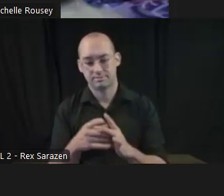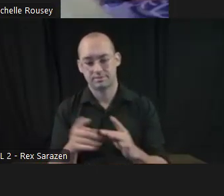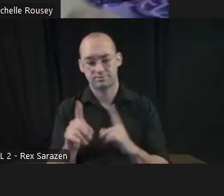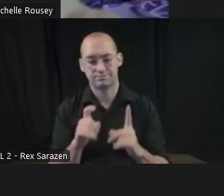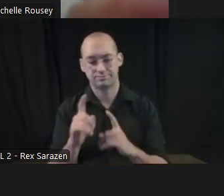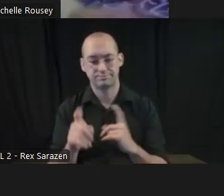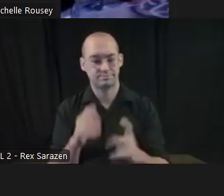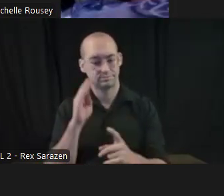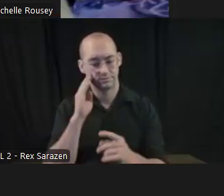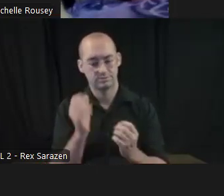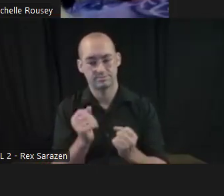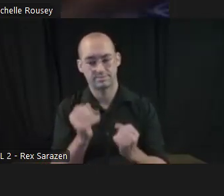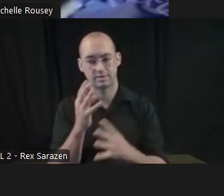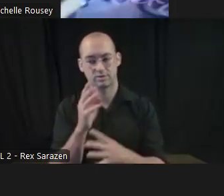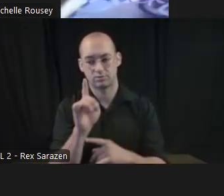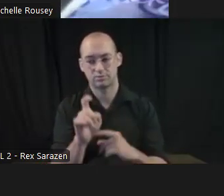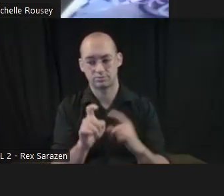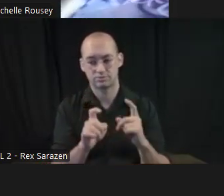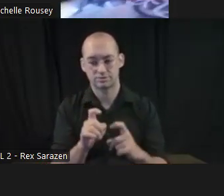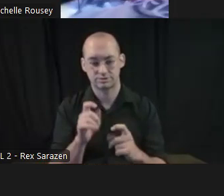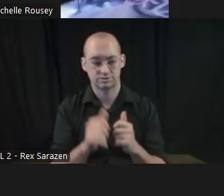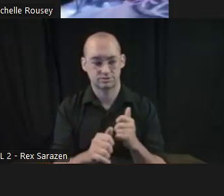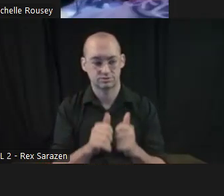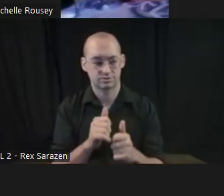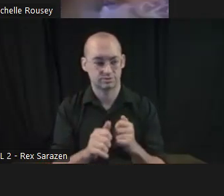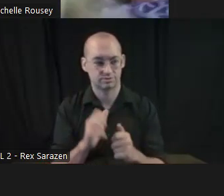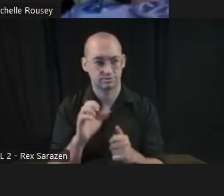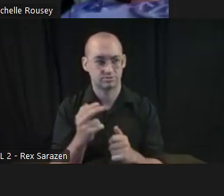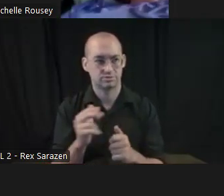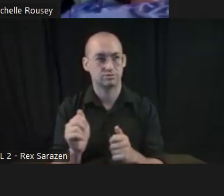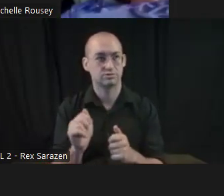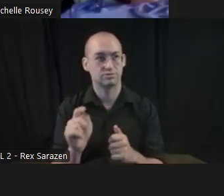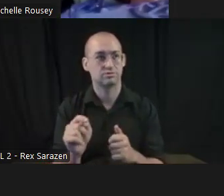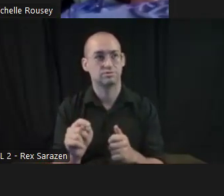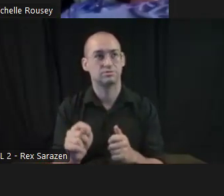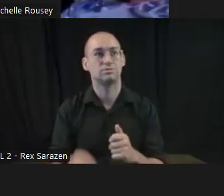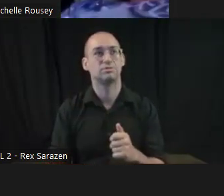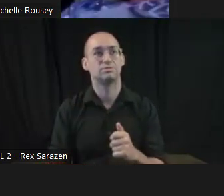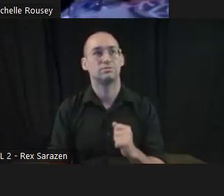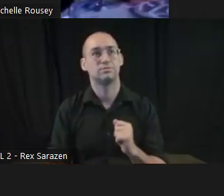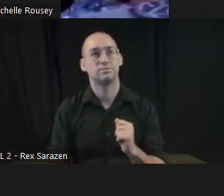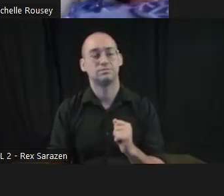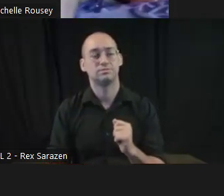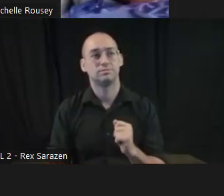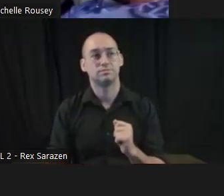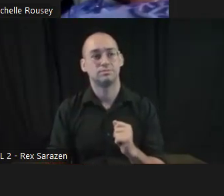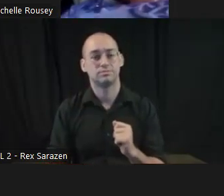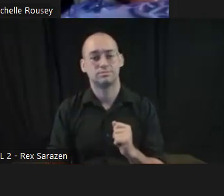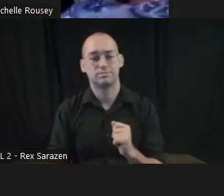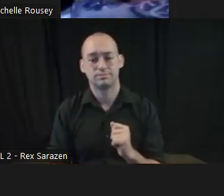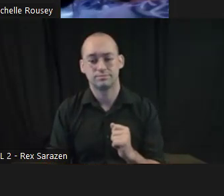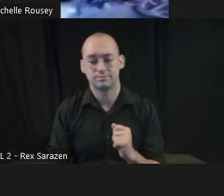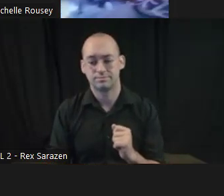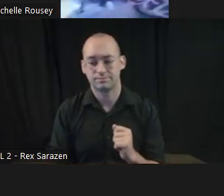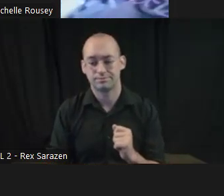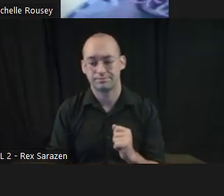lot of questions also in the chat. If DHCS folks can skim that and see if there's anything that you